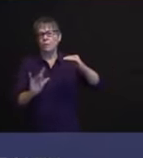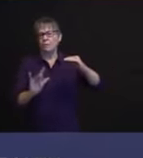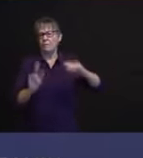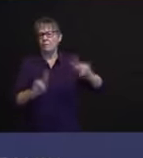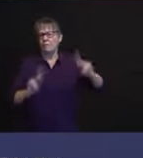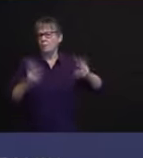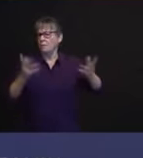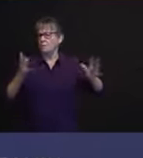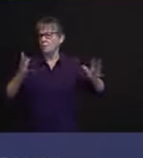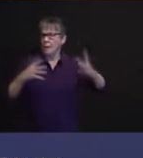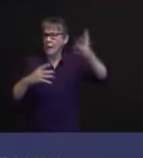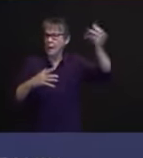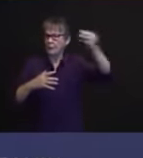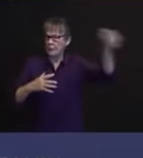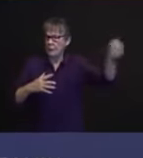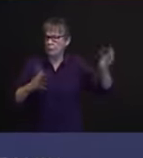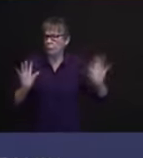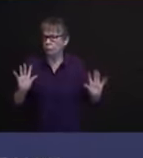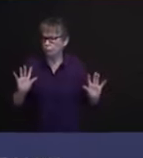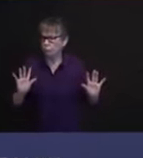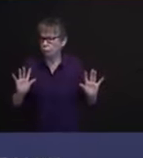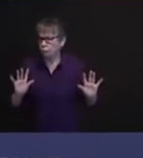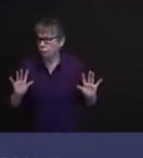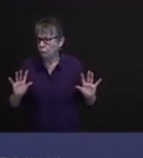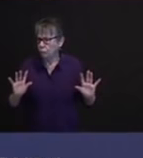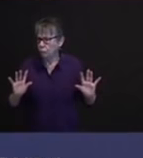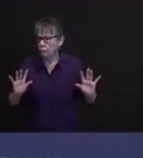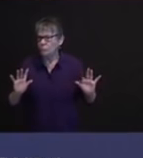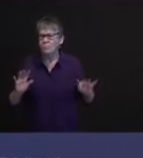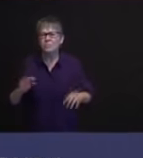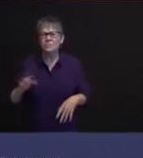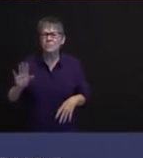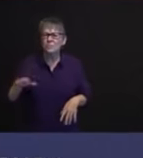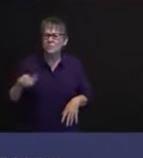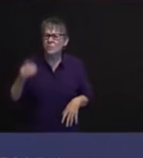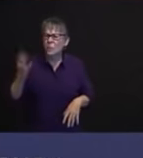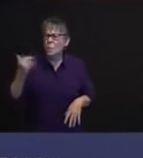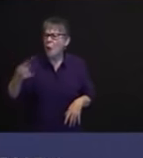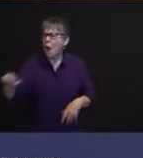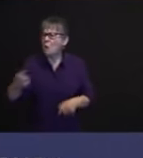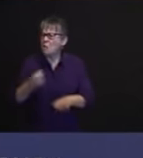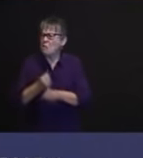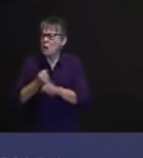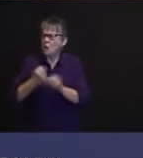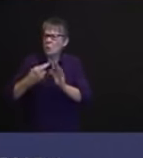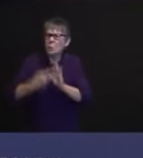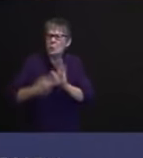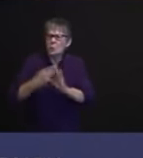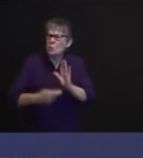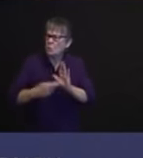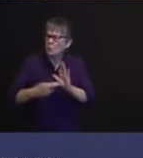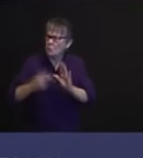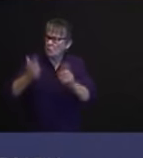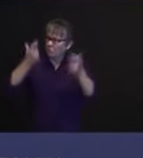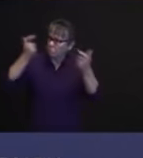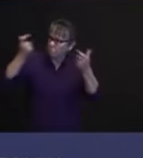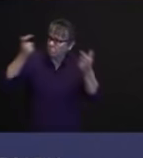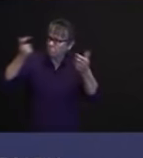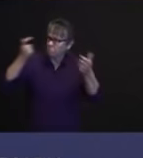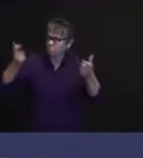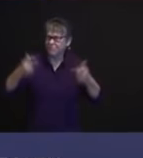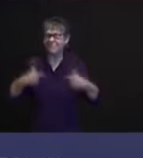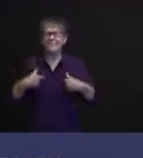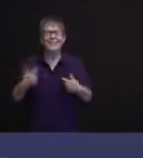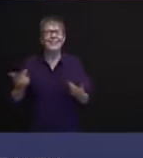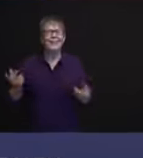ourselves feel good, because where does that get us? I do not have an answer, and we can come